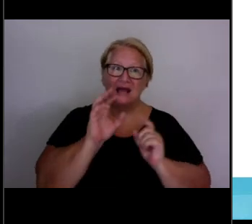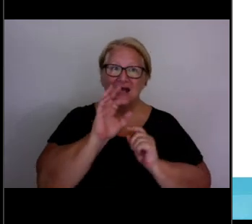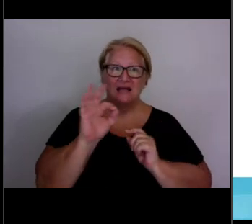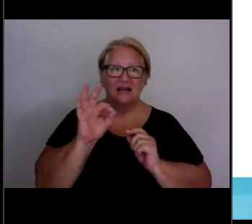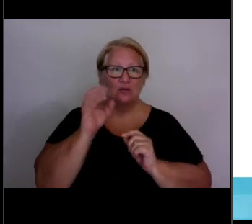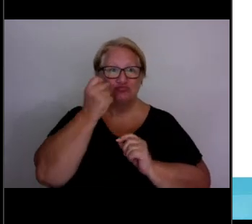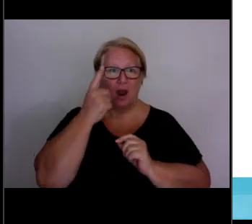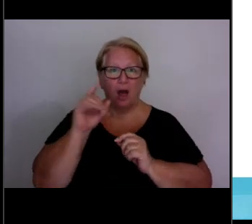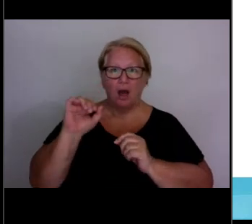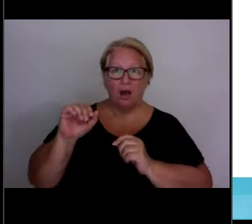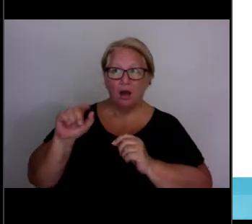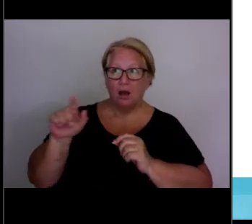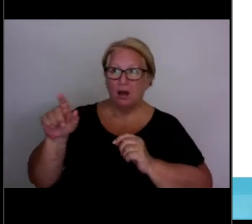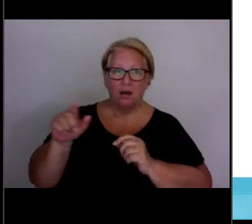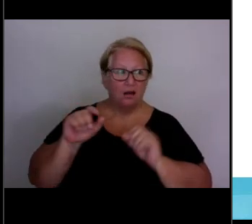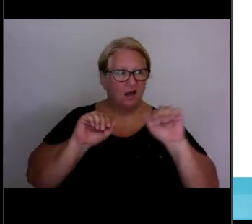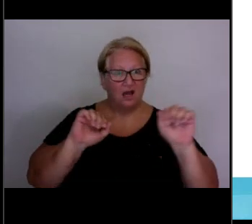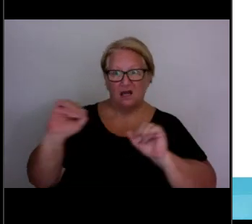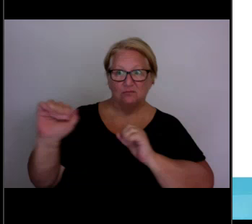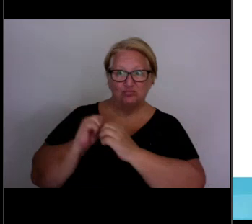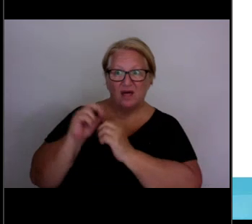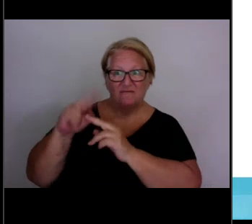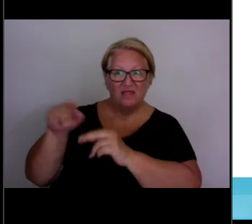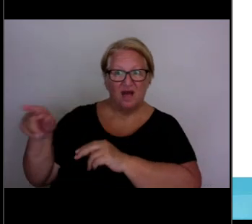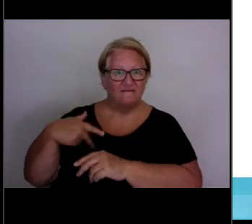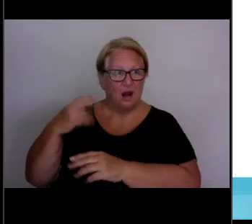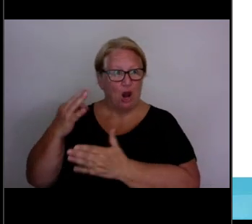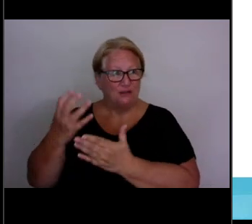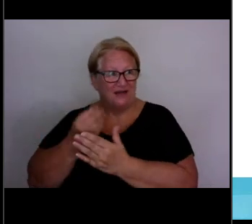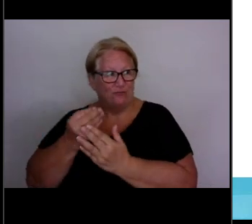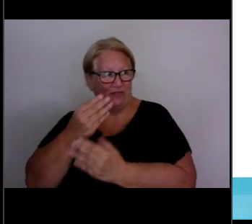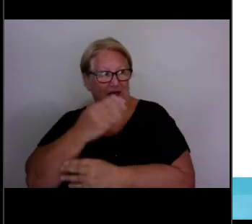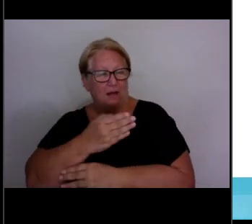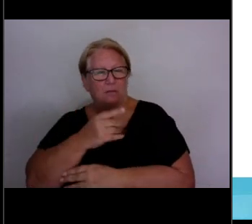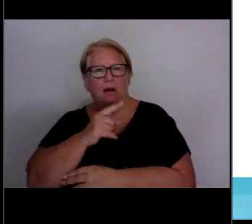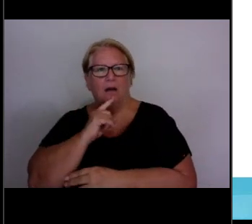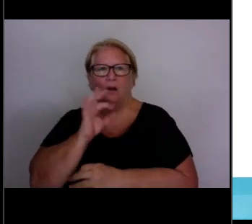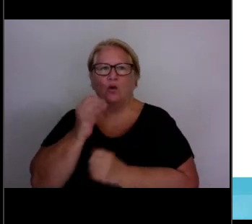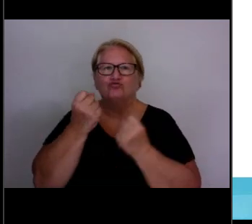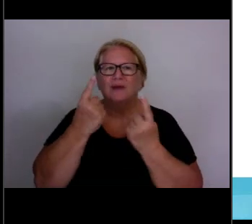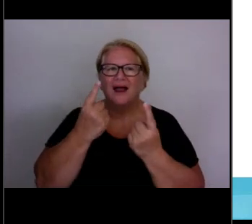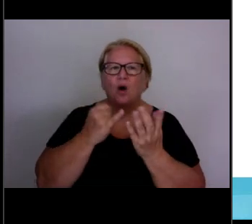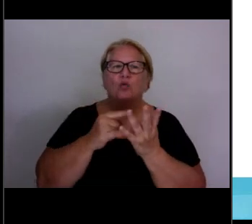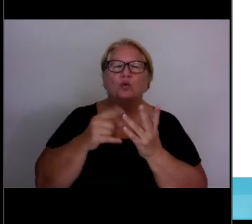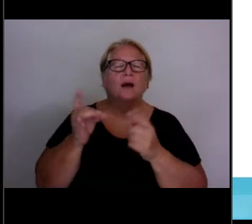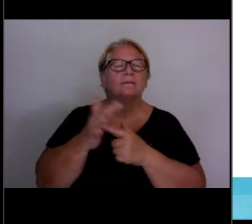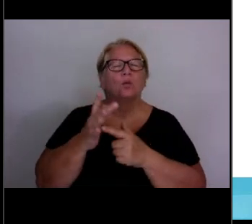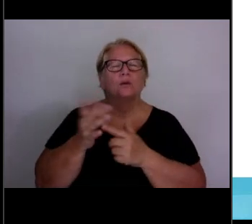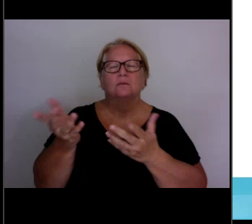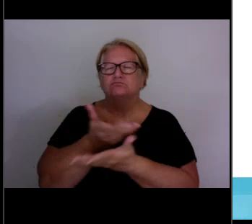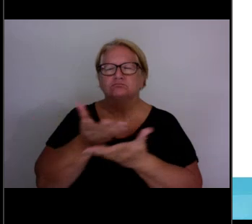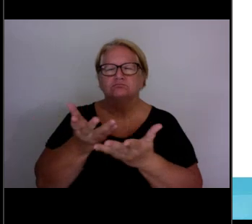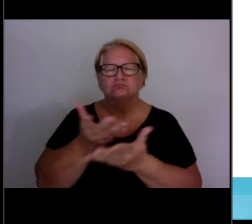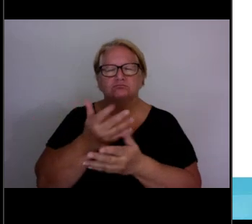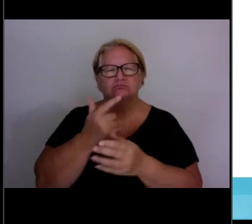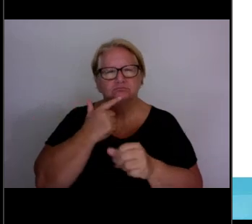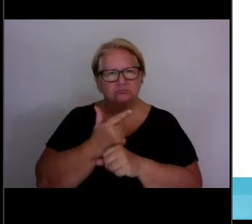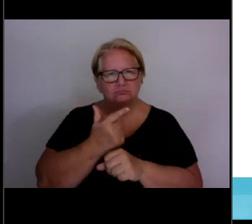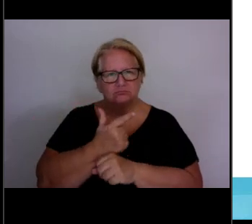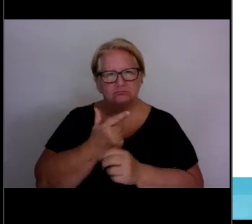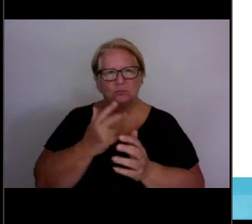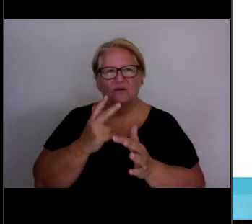a result of his behaviour. And so it was important for them to be able to talk about that stuff in the conference and do some of that